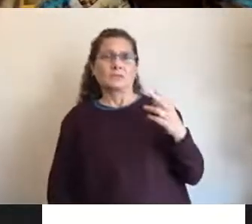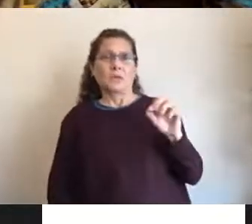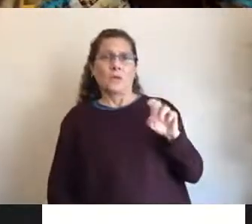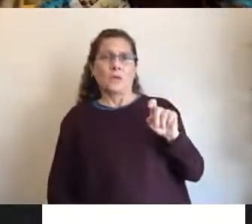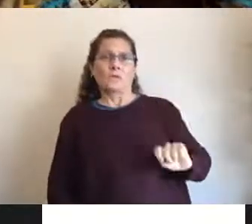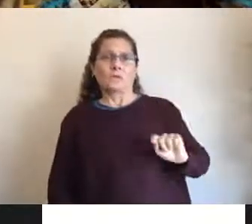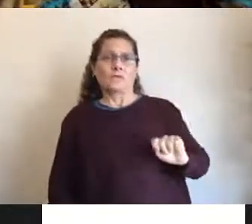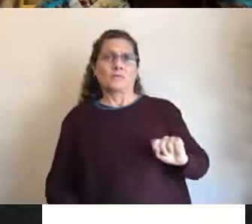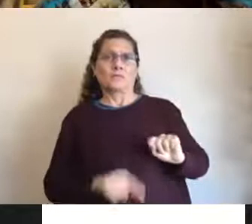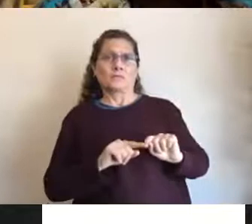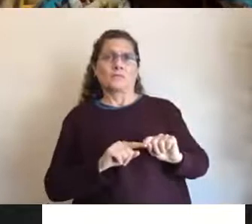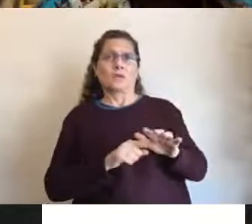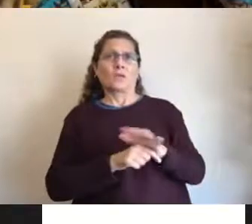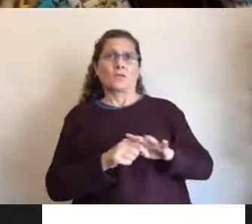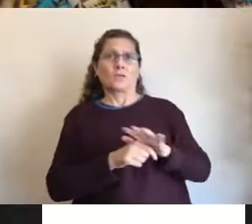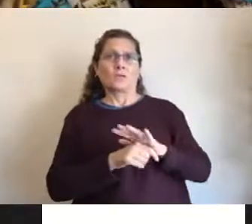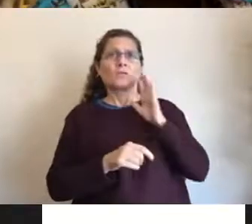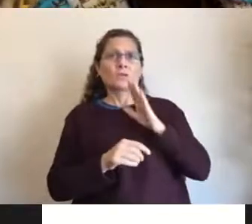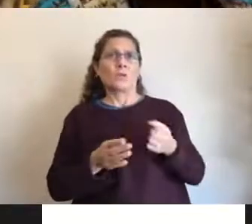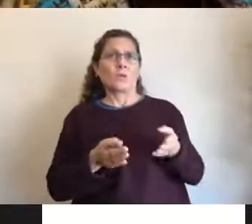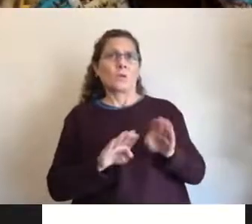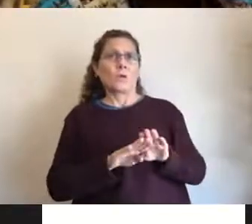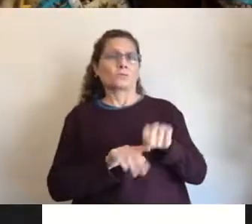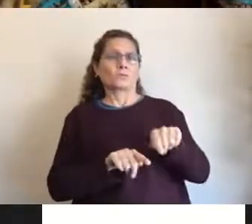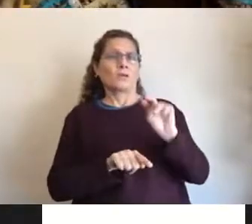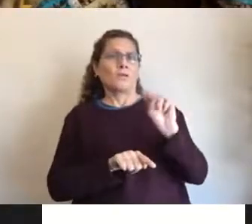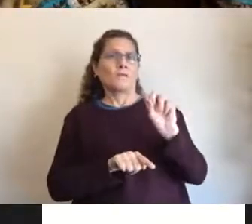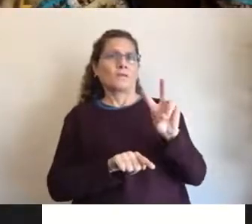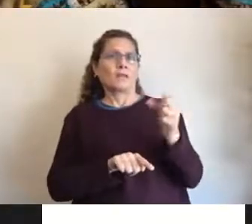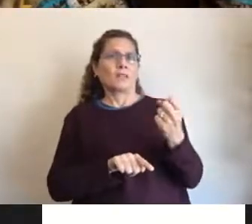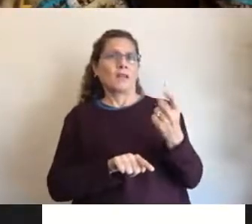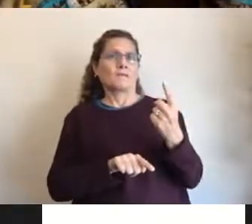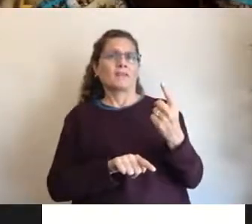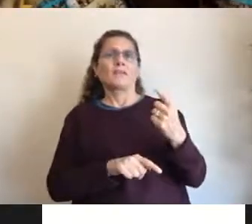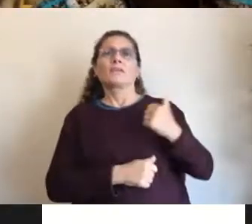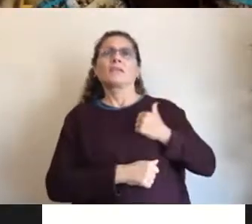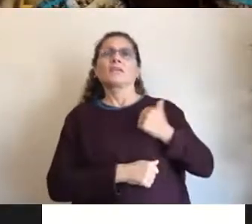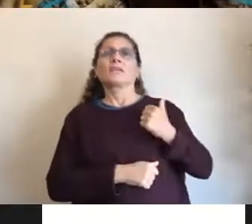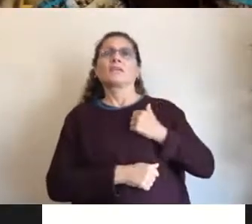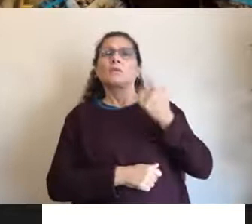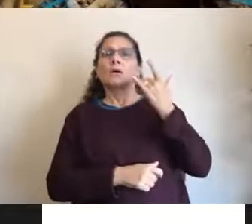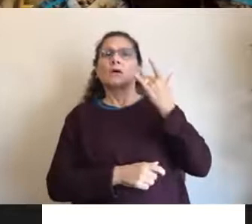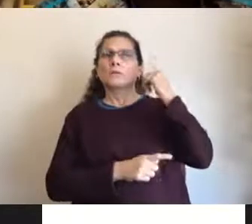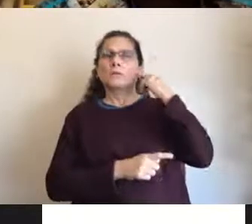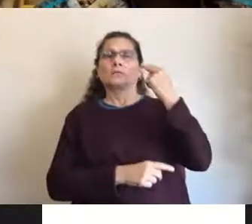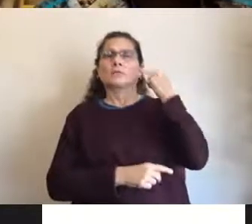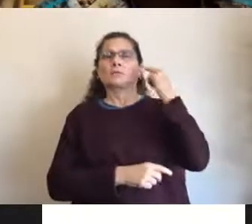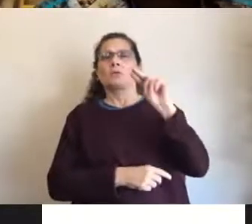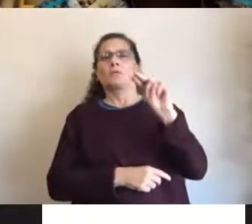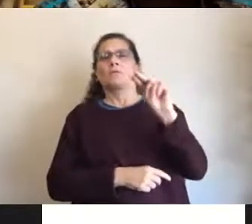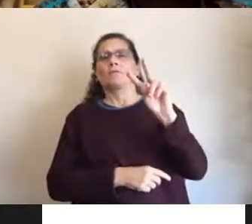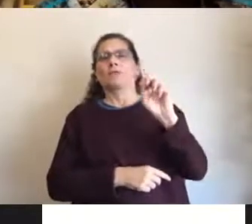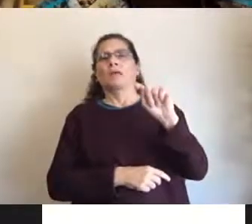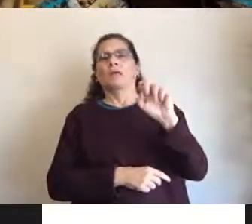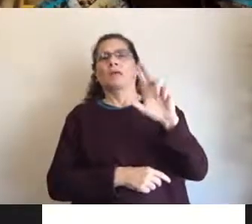we'll give another reminder on that next week. We've all undoubtedly been following and continue to follow the election results as they come